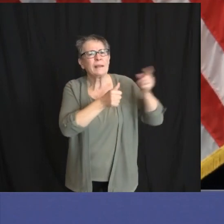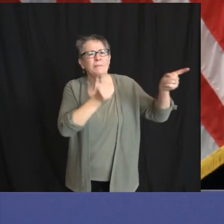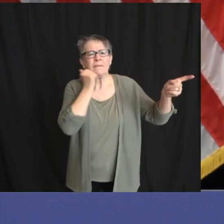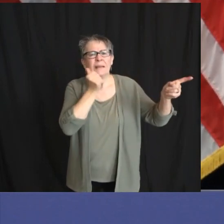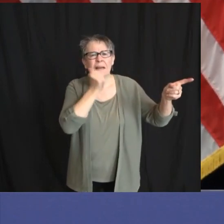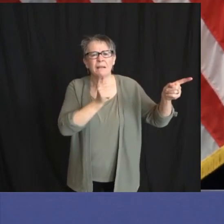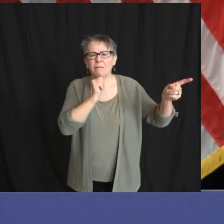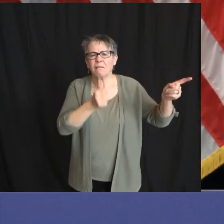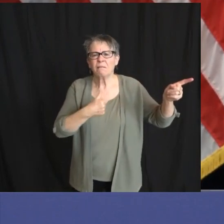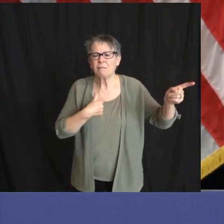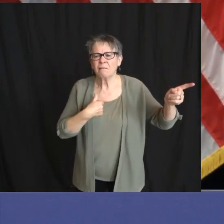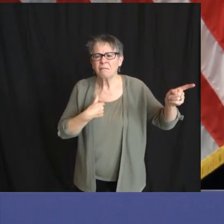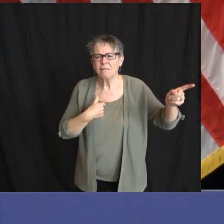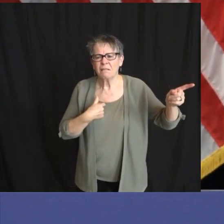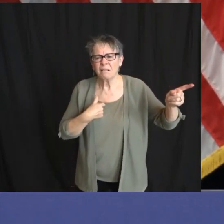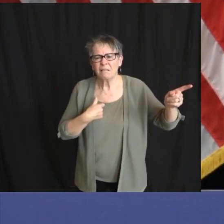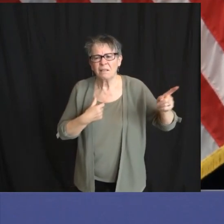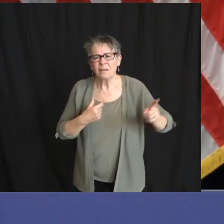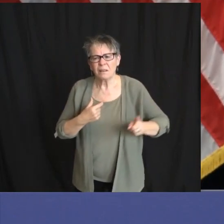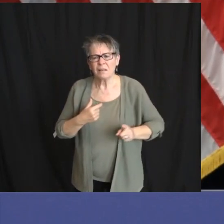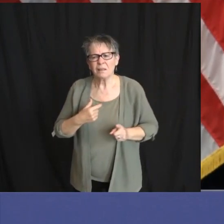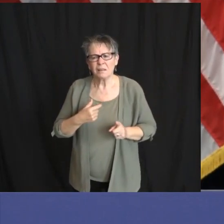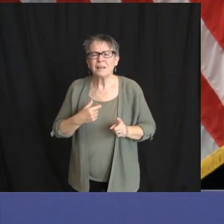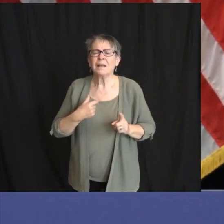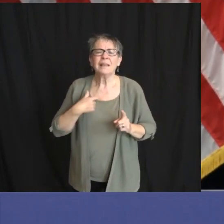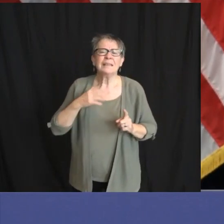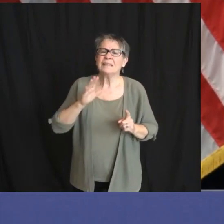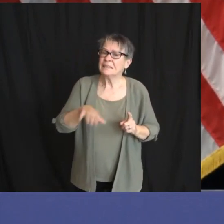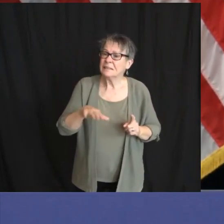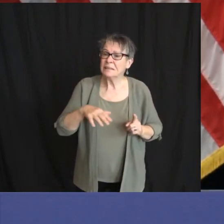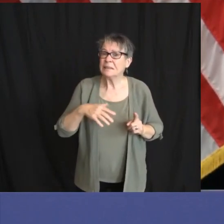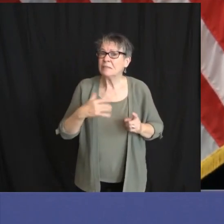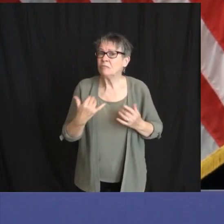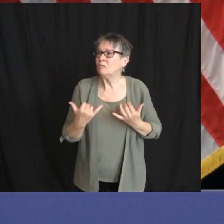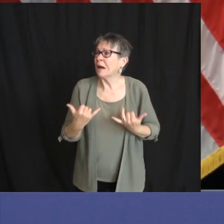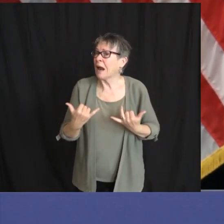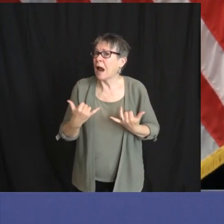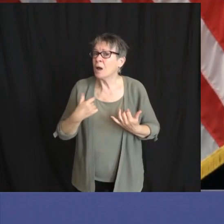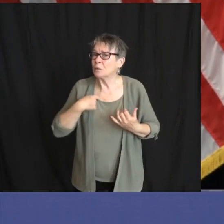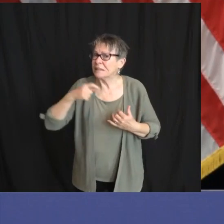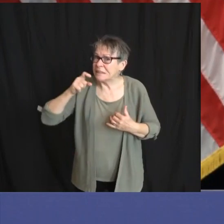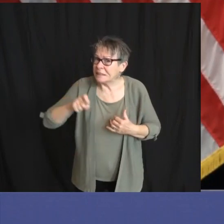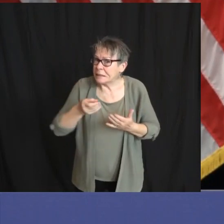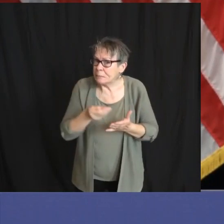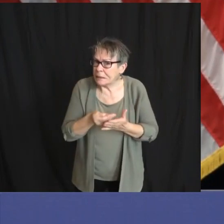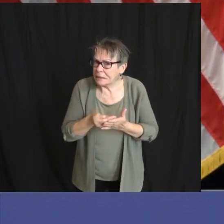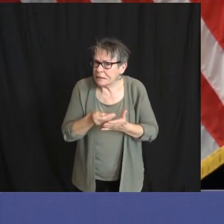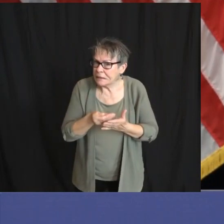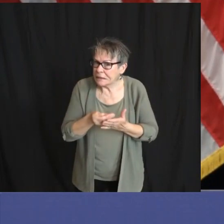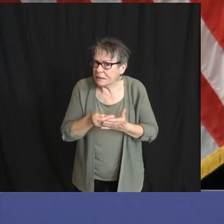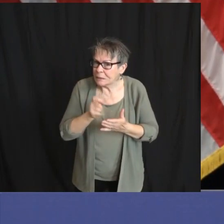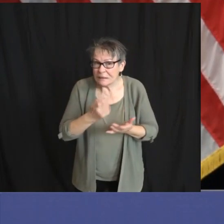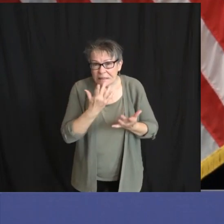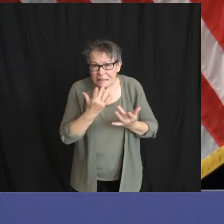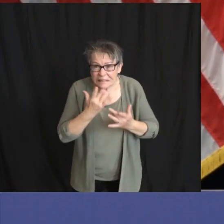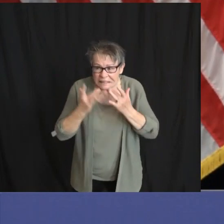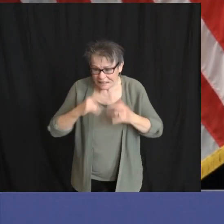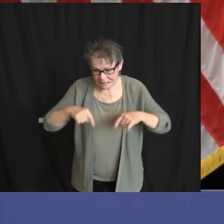desperately in need of money. And we need, we're still not in the end zone on the interpretation of the CARES Act. I think we made progress, but we're not there